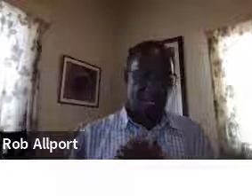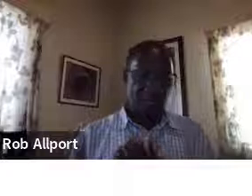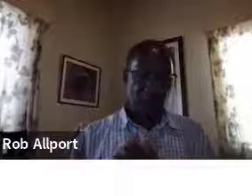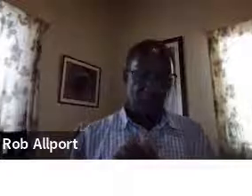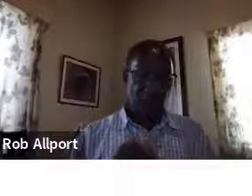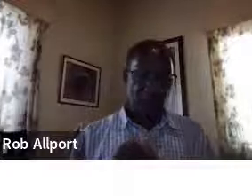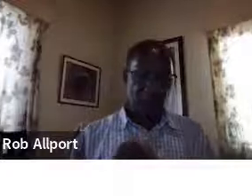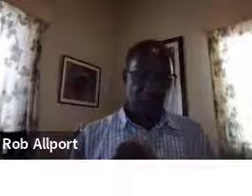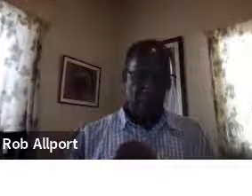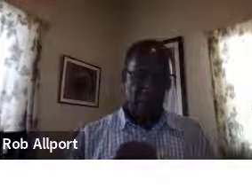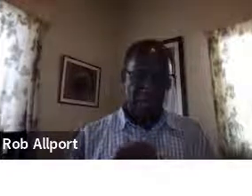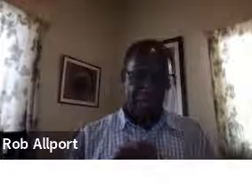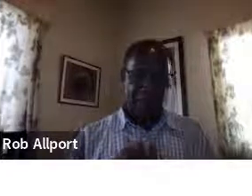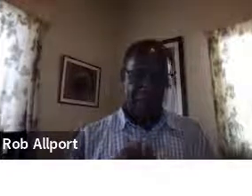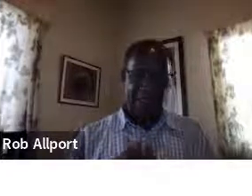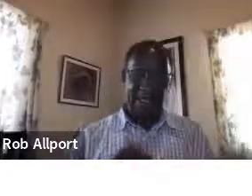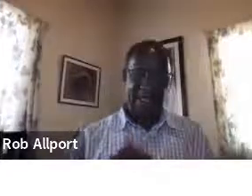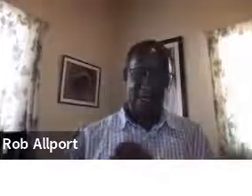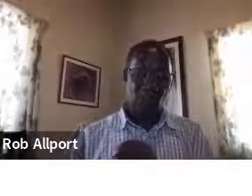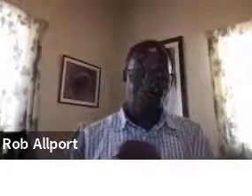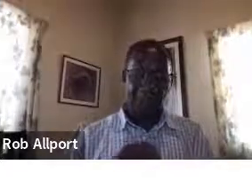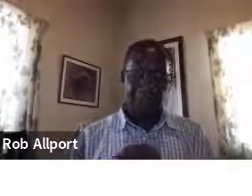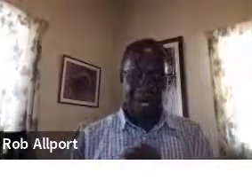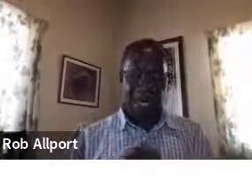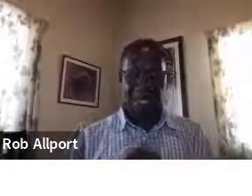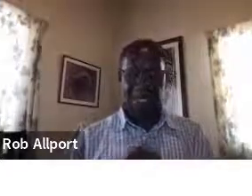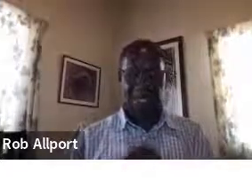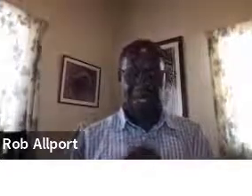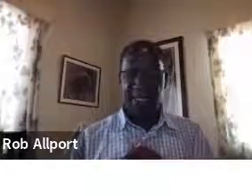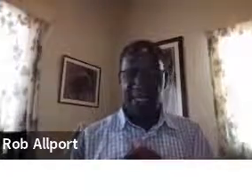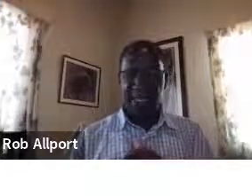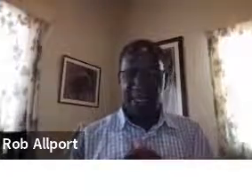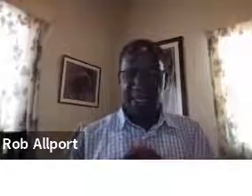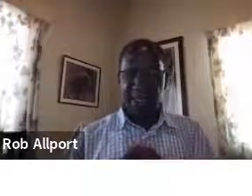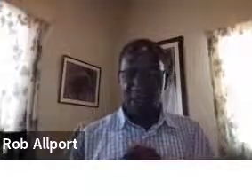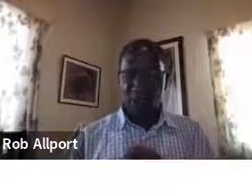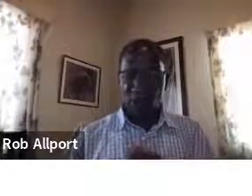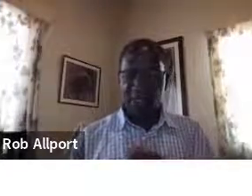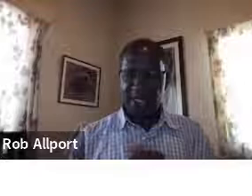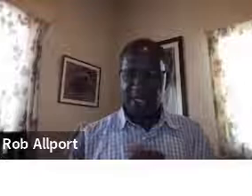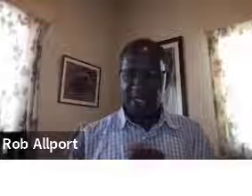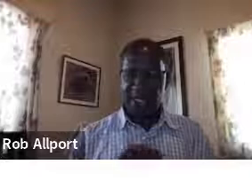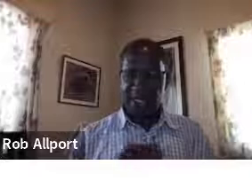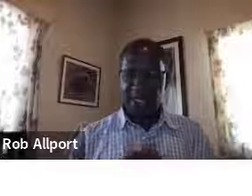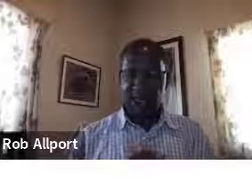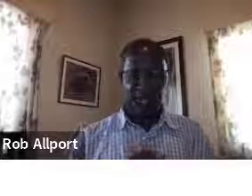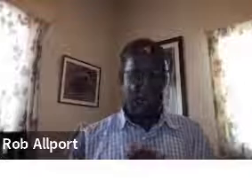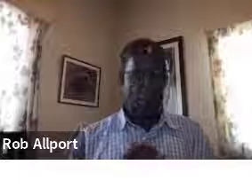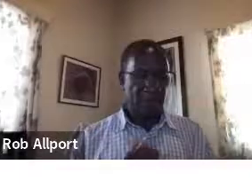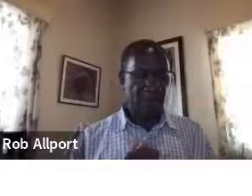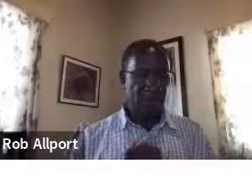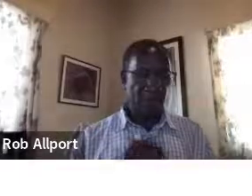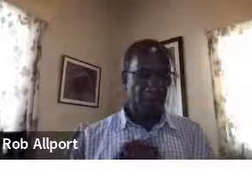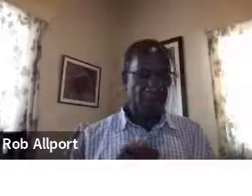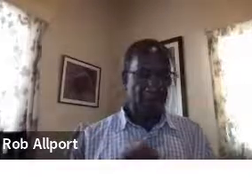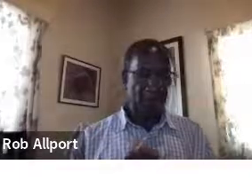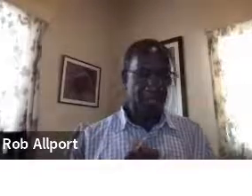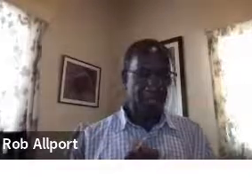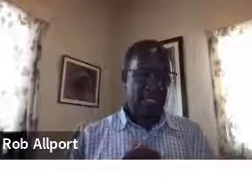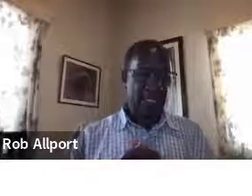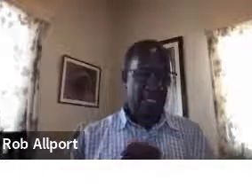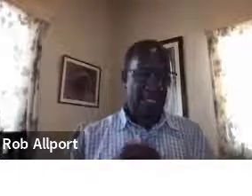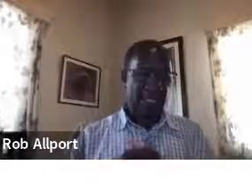through mathematical algorithms that quantify the knowledge about how the crop